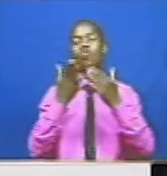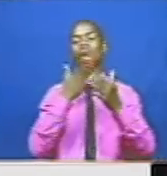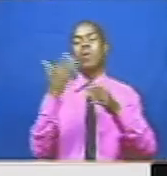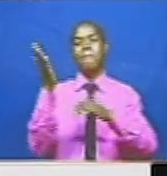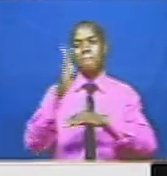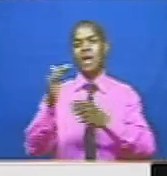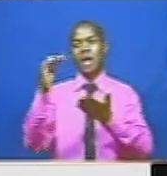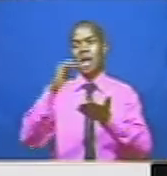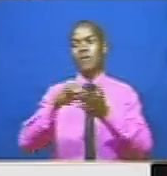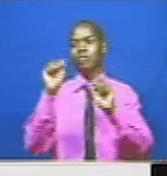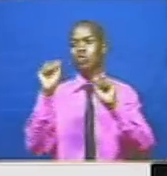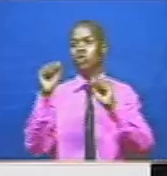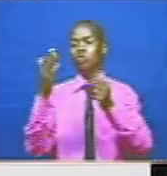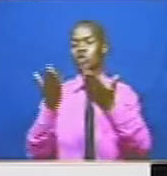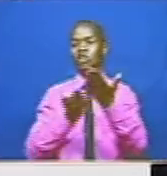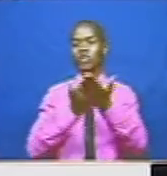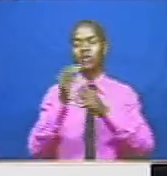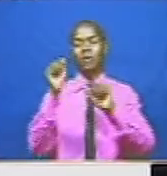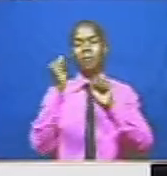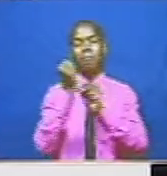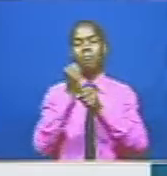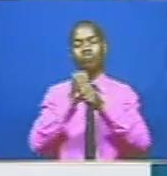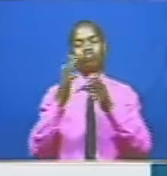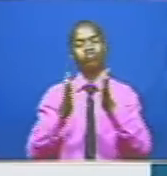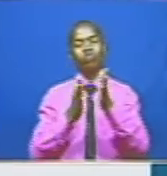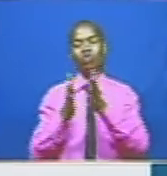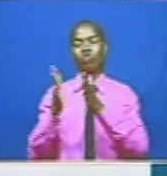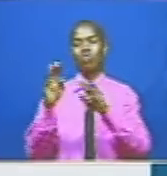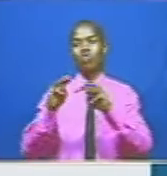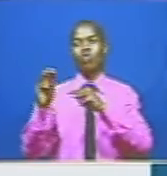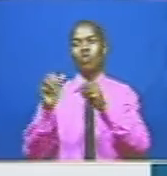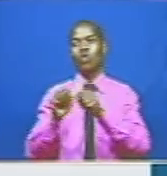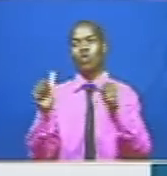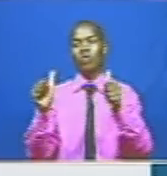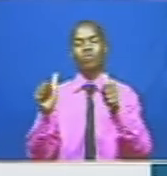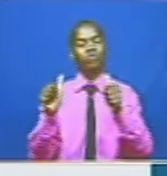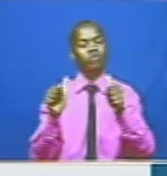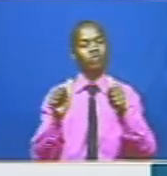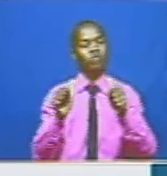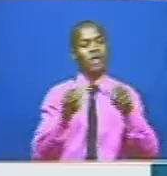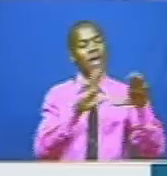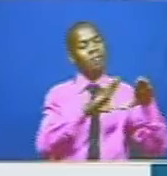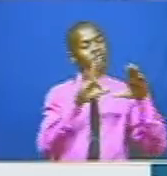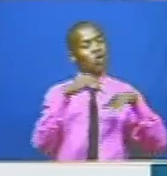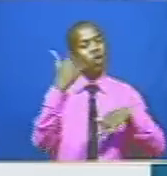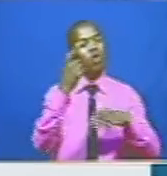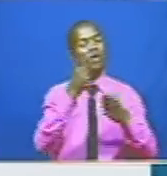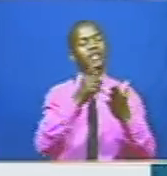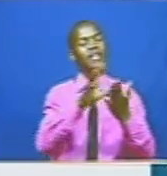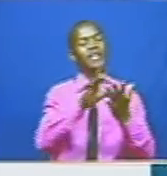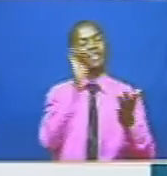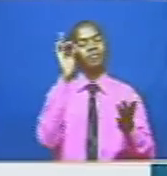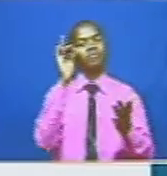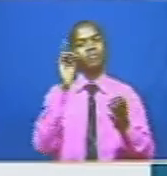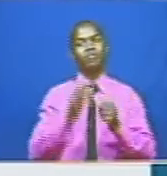they intershare, it's easier to make the flow move. Yeah. So sensitization and marketing is important. Is the key. Is the key. Yes. Yeah. Okay. Let's